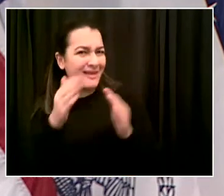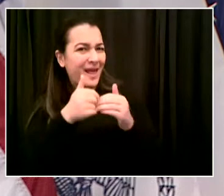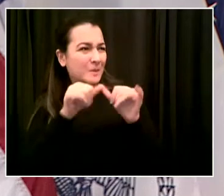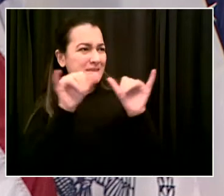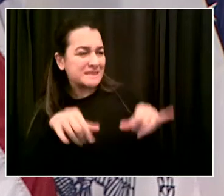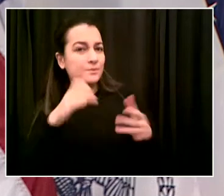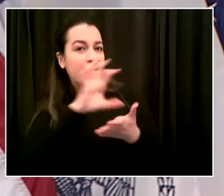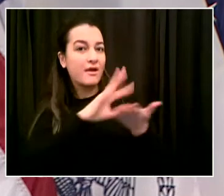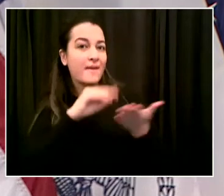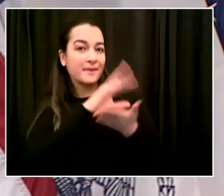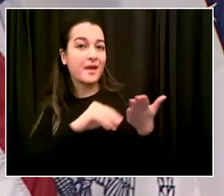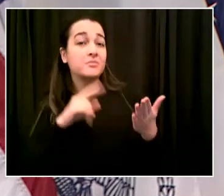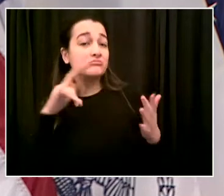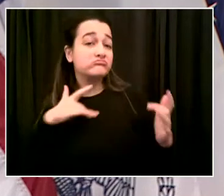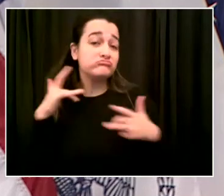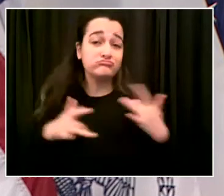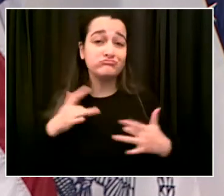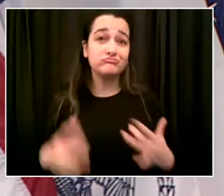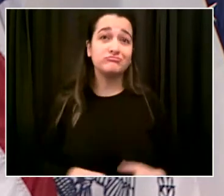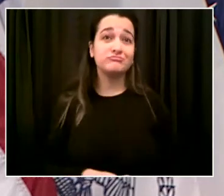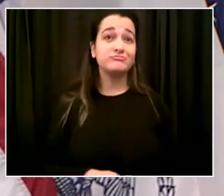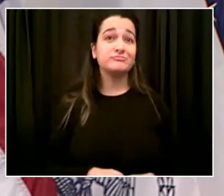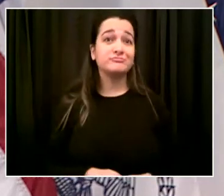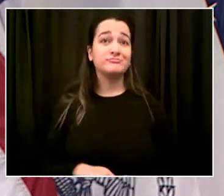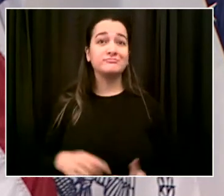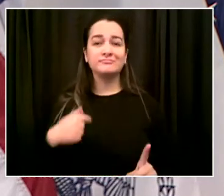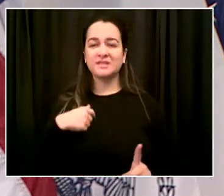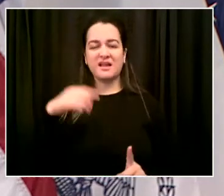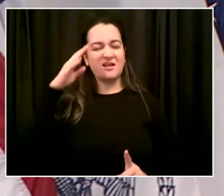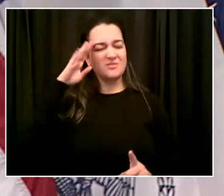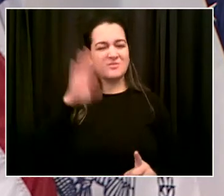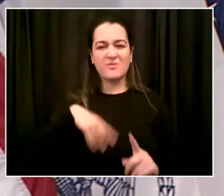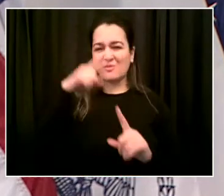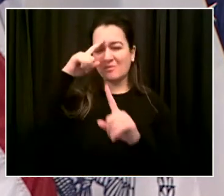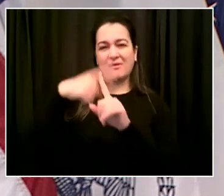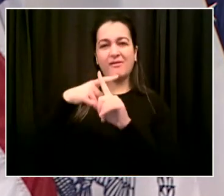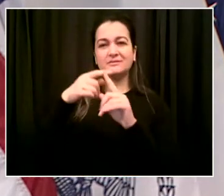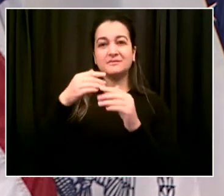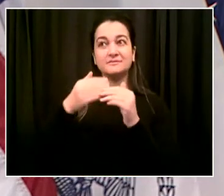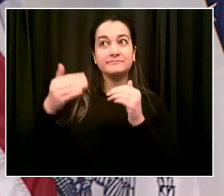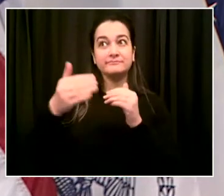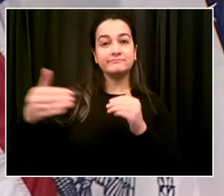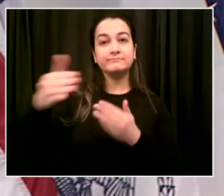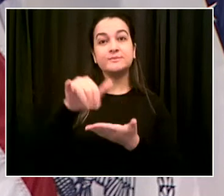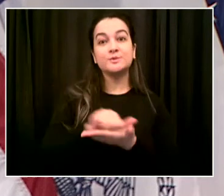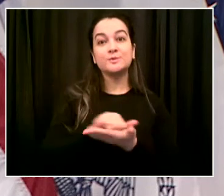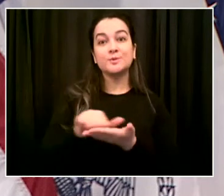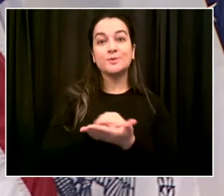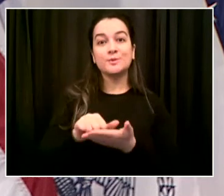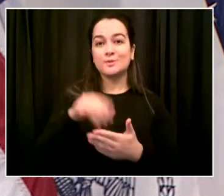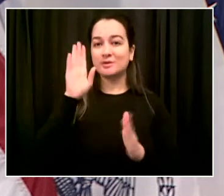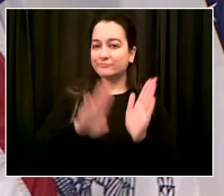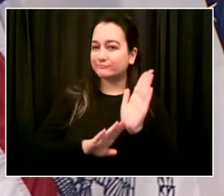things come back to more normal. The next is Stacy from Fox 5.